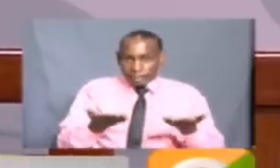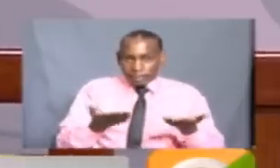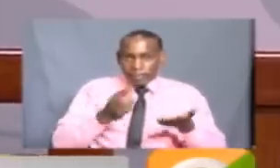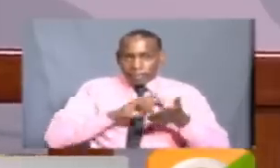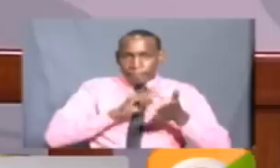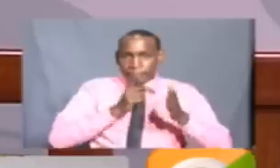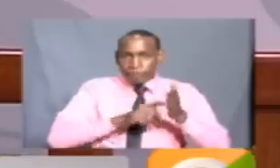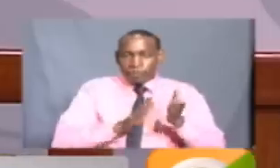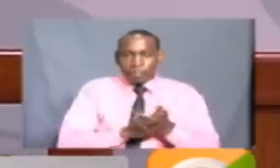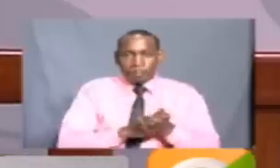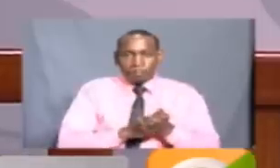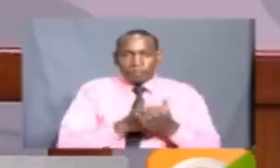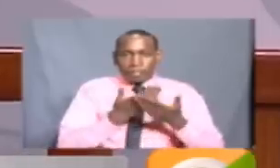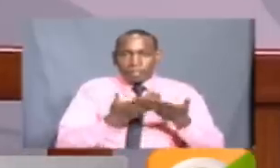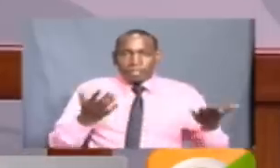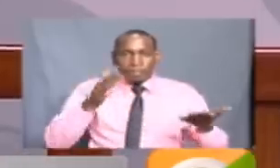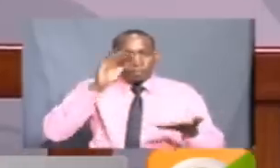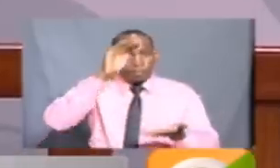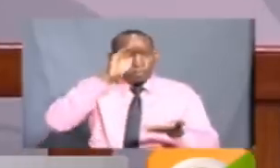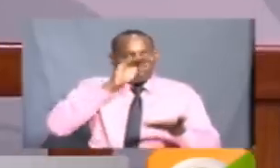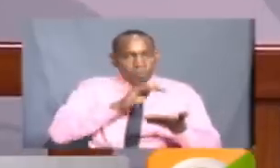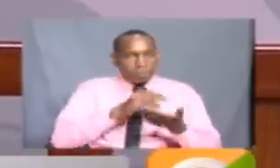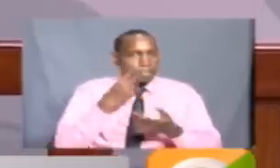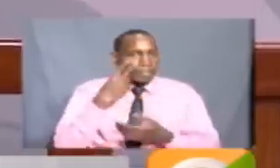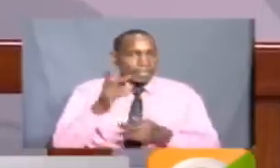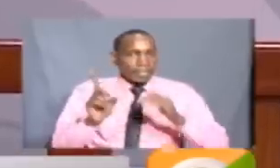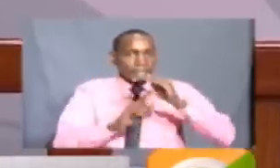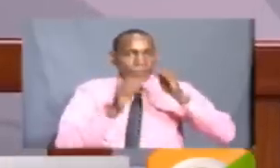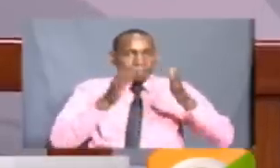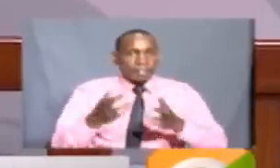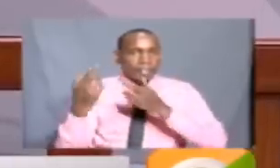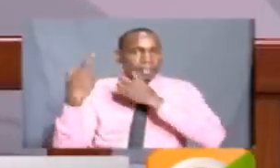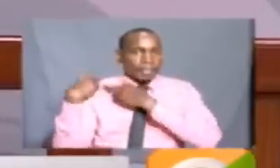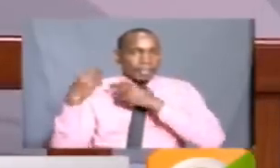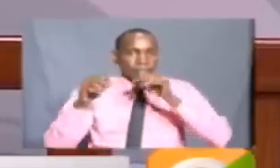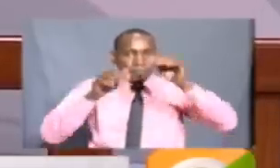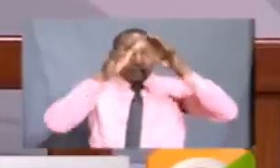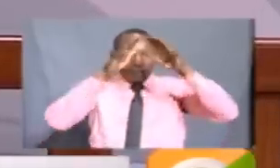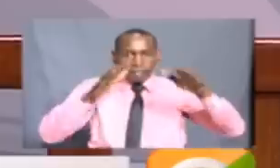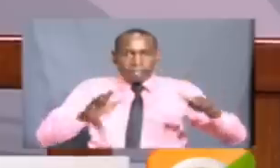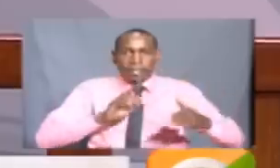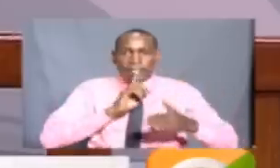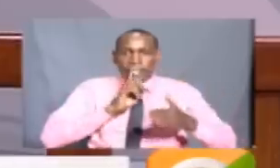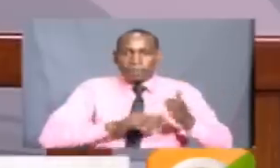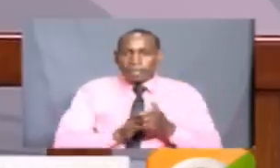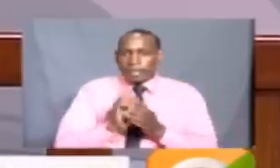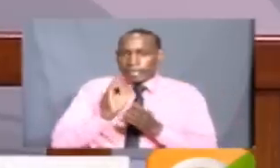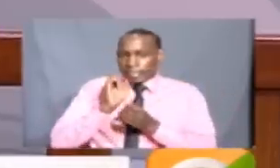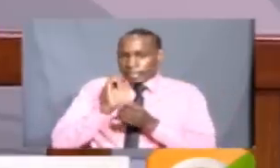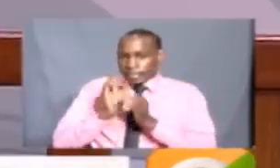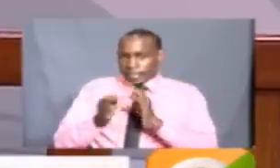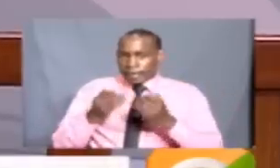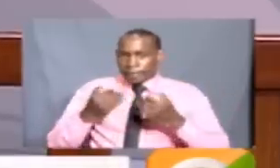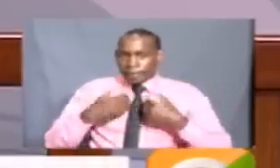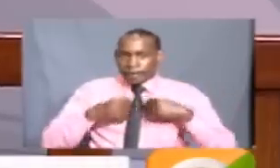things to deteriorate. I've just watched the minister in charge of devolution saying that if we have the rains are delayed for